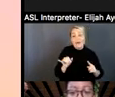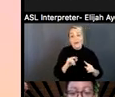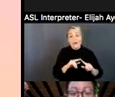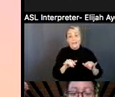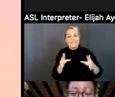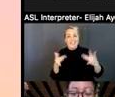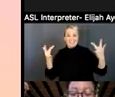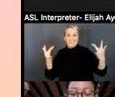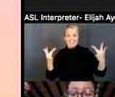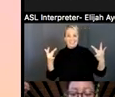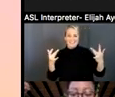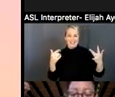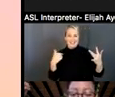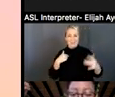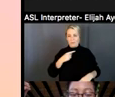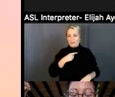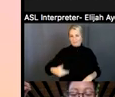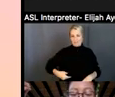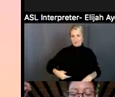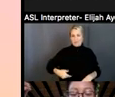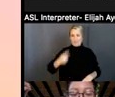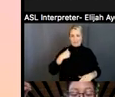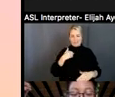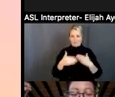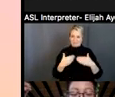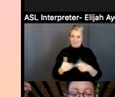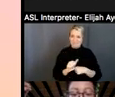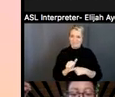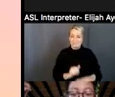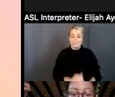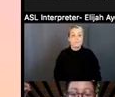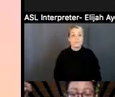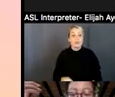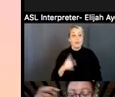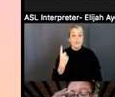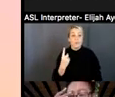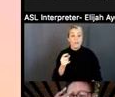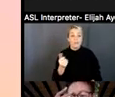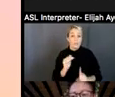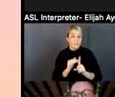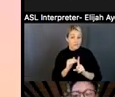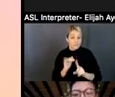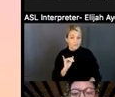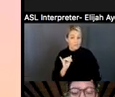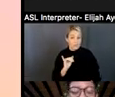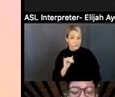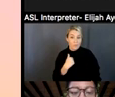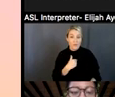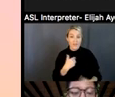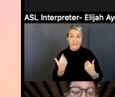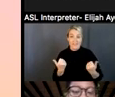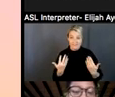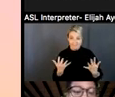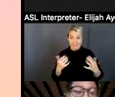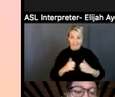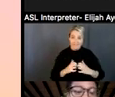for us to move through. I want to shout out a reminder. We have launched